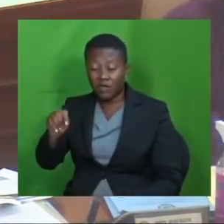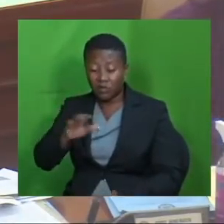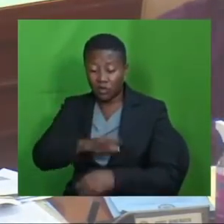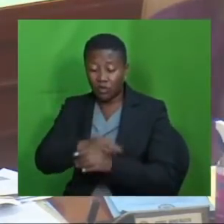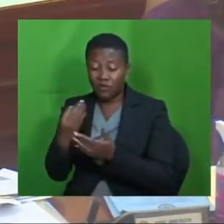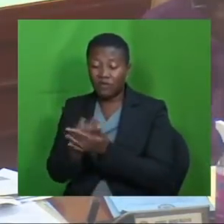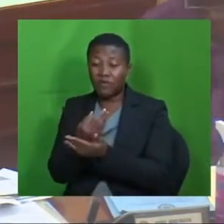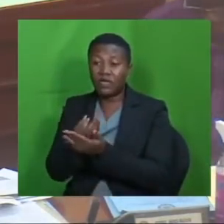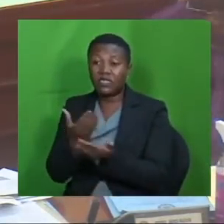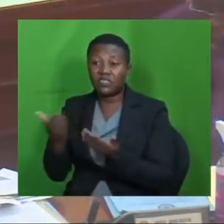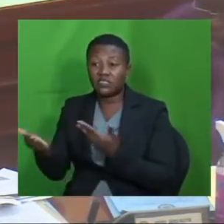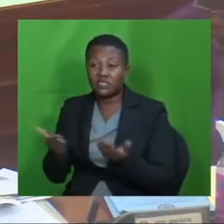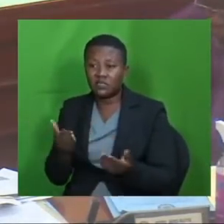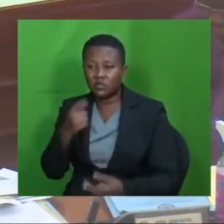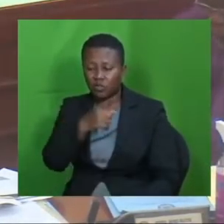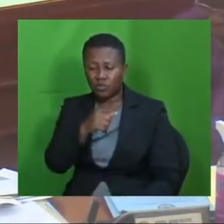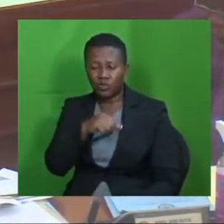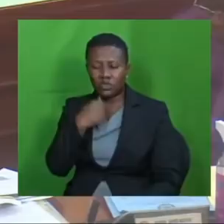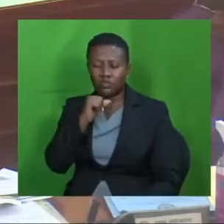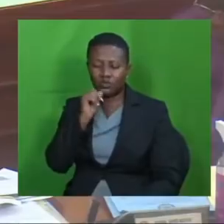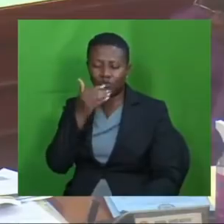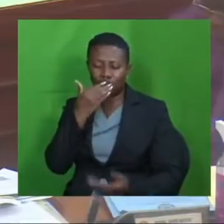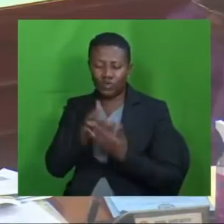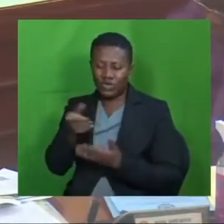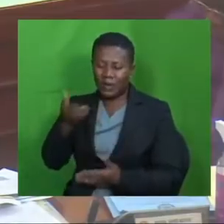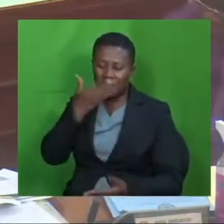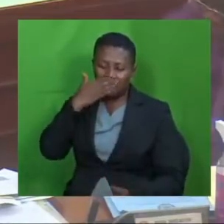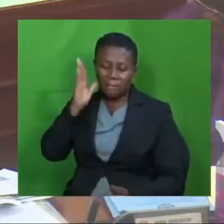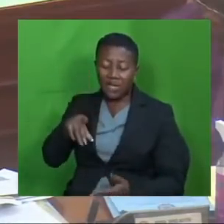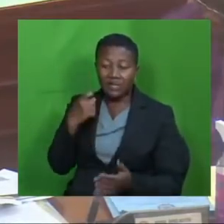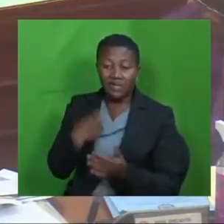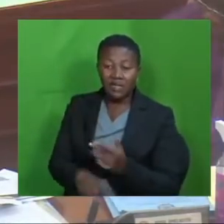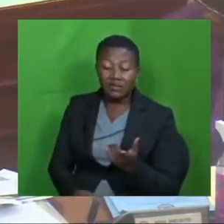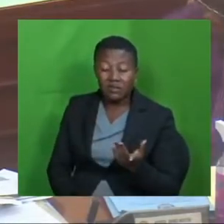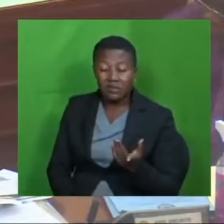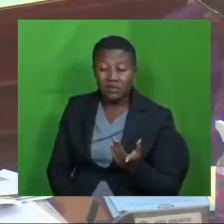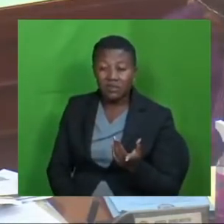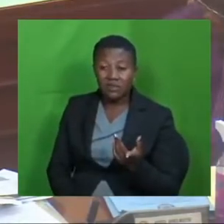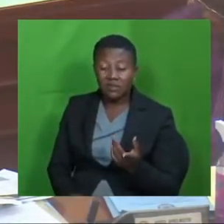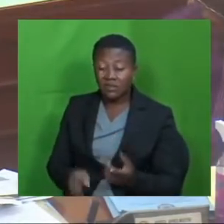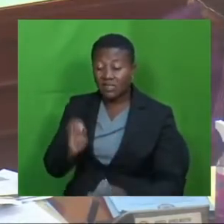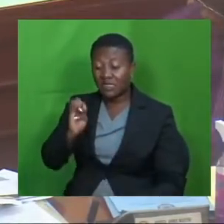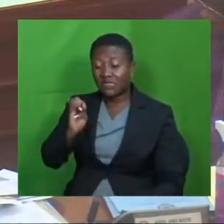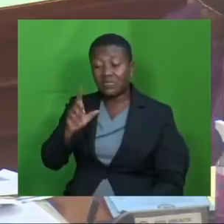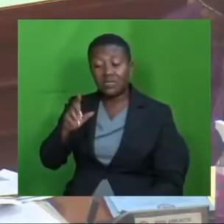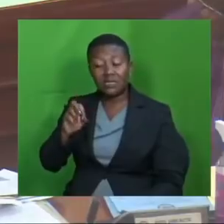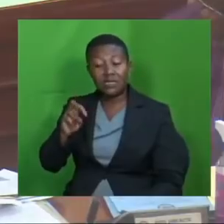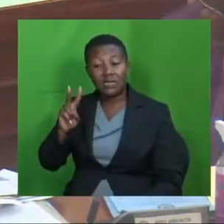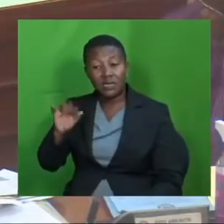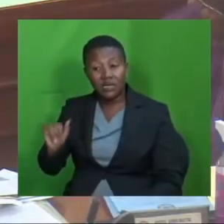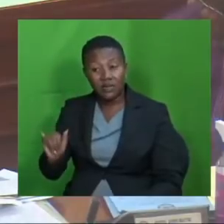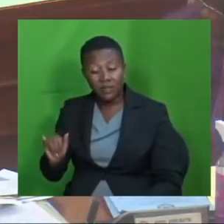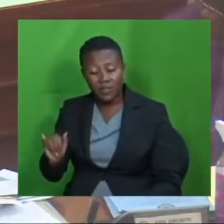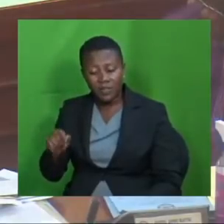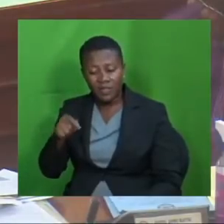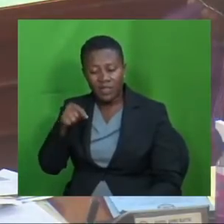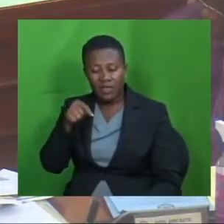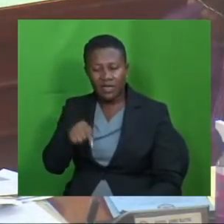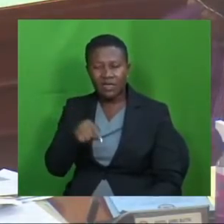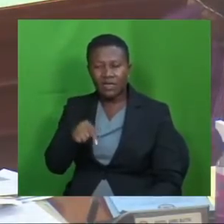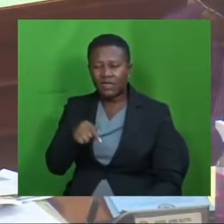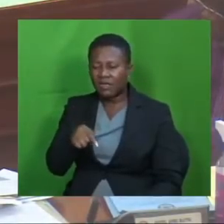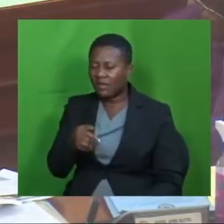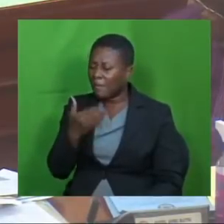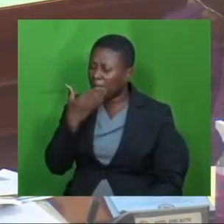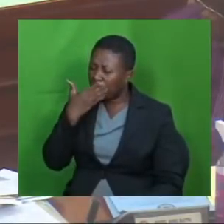you called it nuisance tax. Mr. Speaker, e-levy is the nuisance of